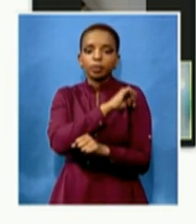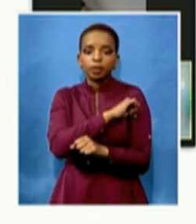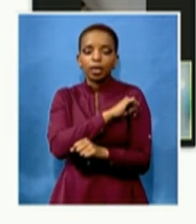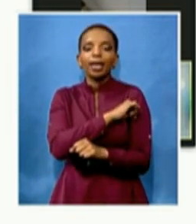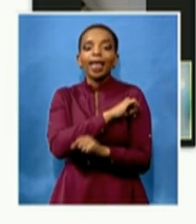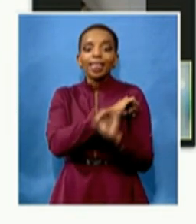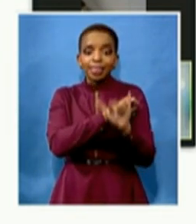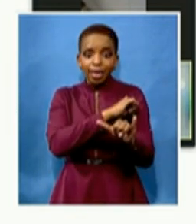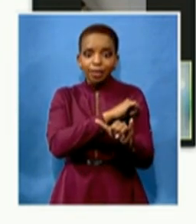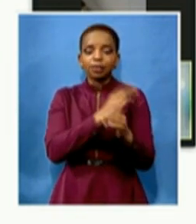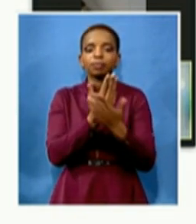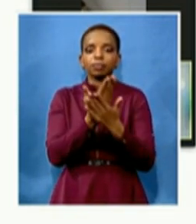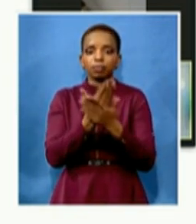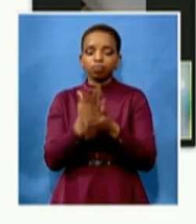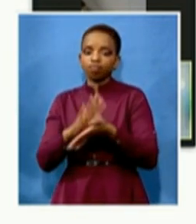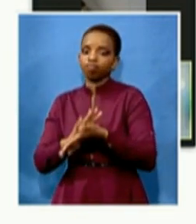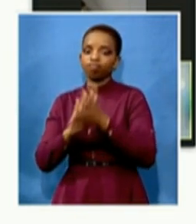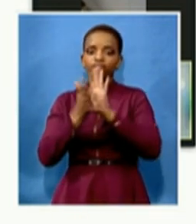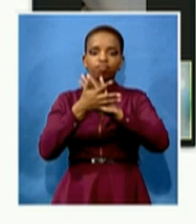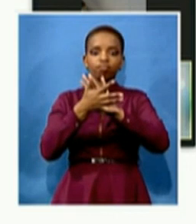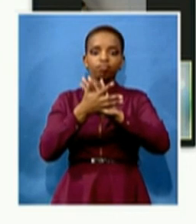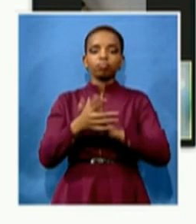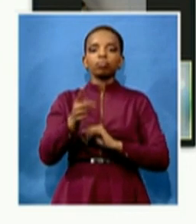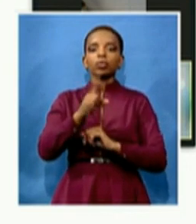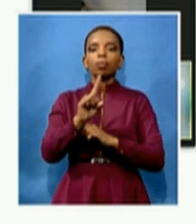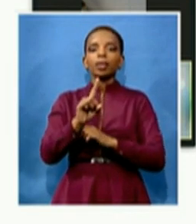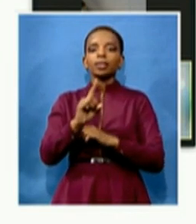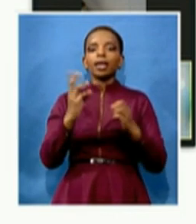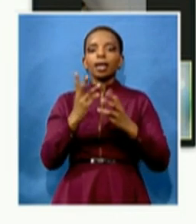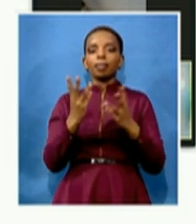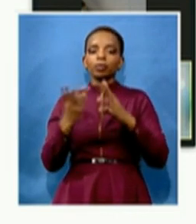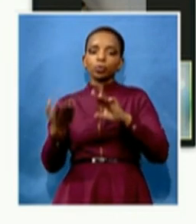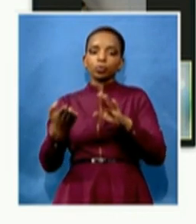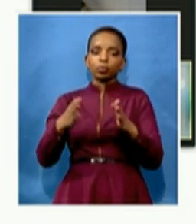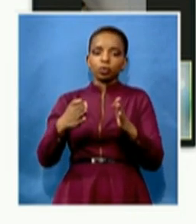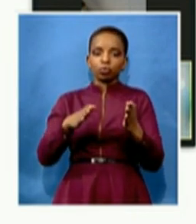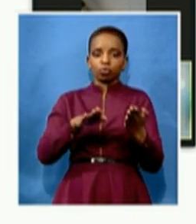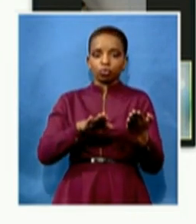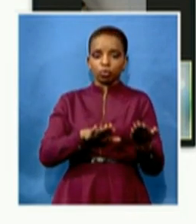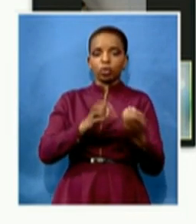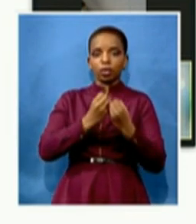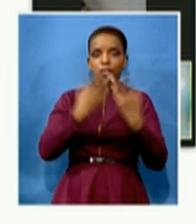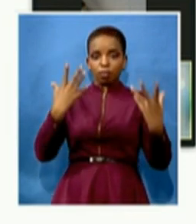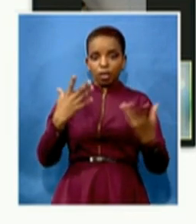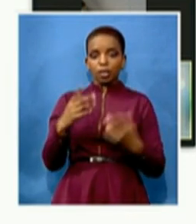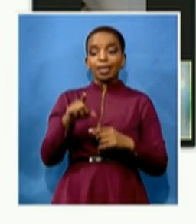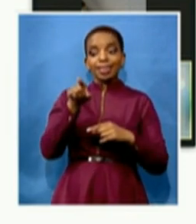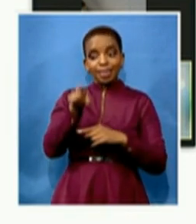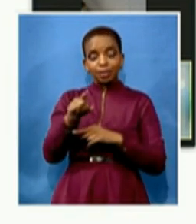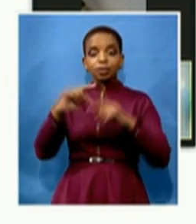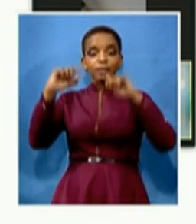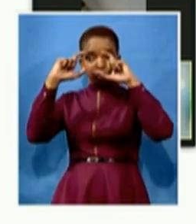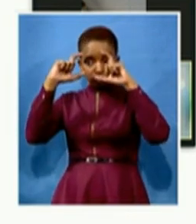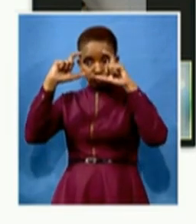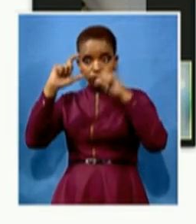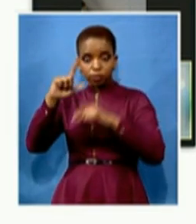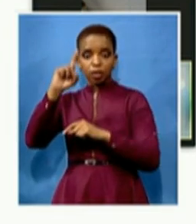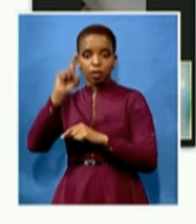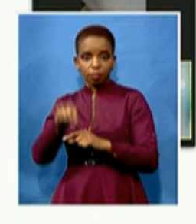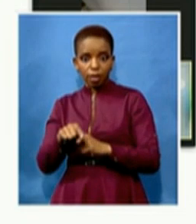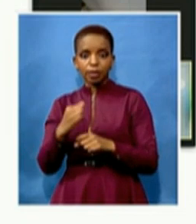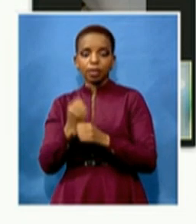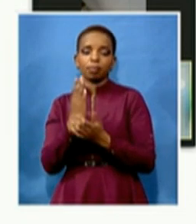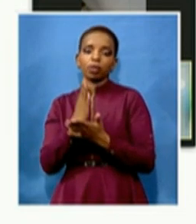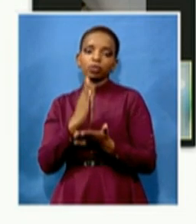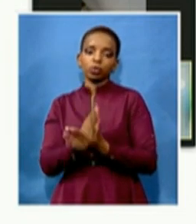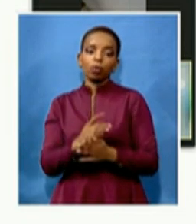case fatality rate. So that is something that we need to keep an eye on to ensure that progresses over time. And as the clinical protocols change,